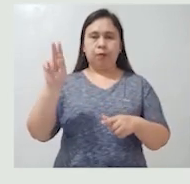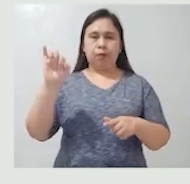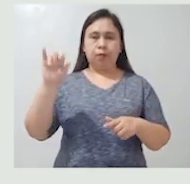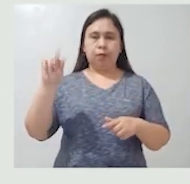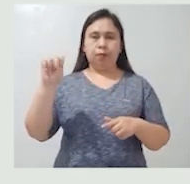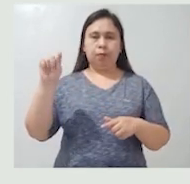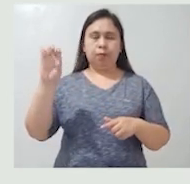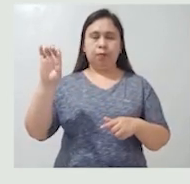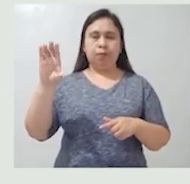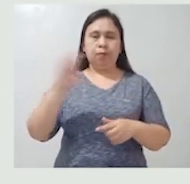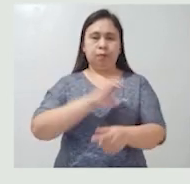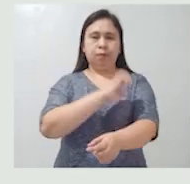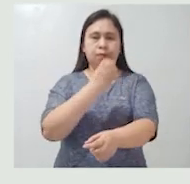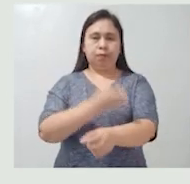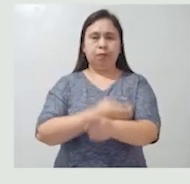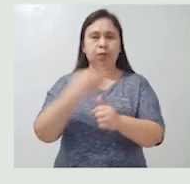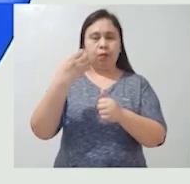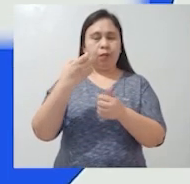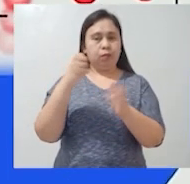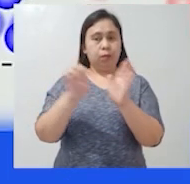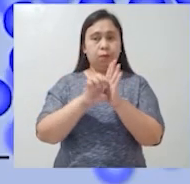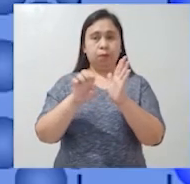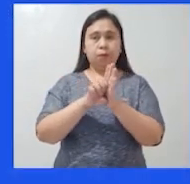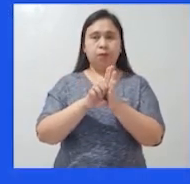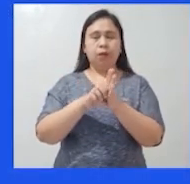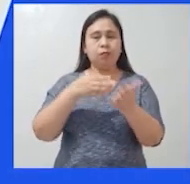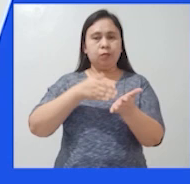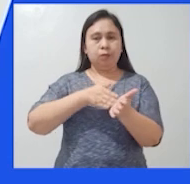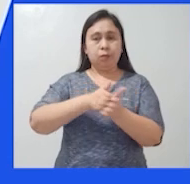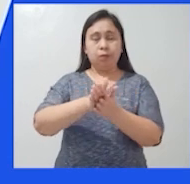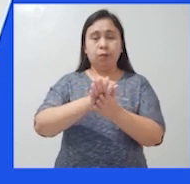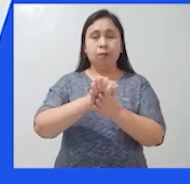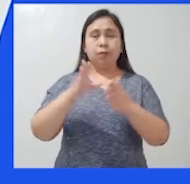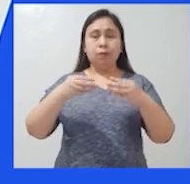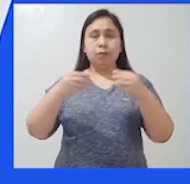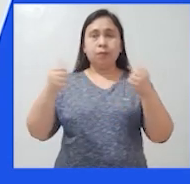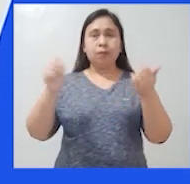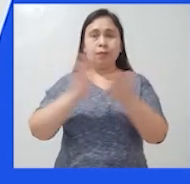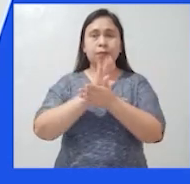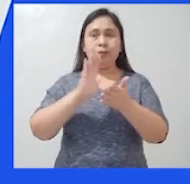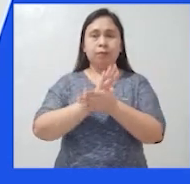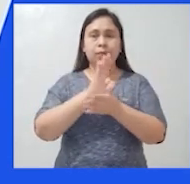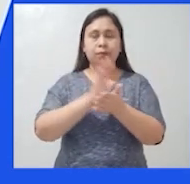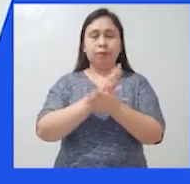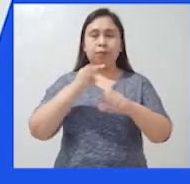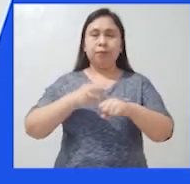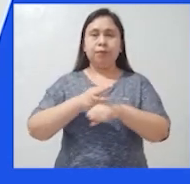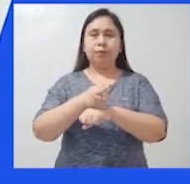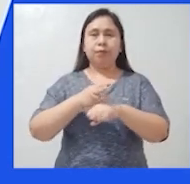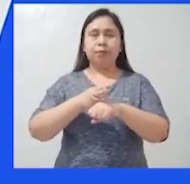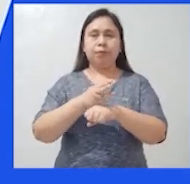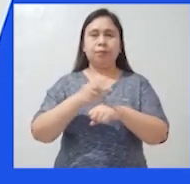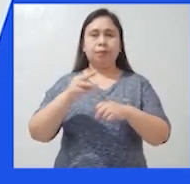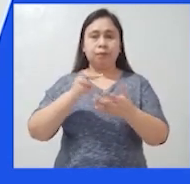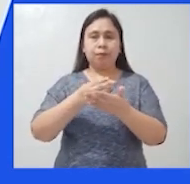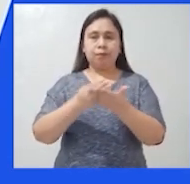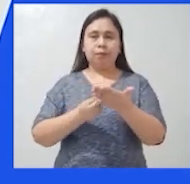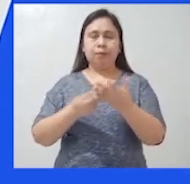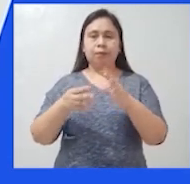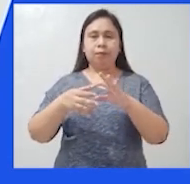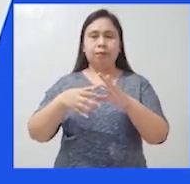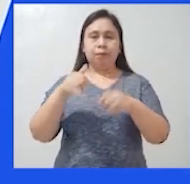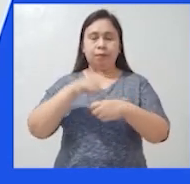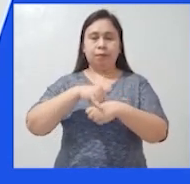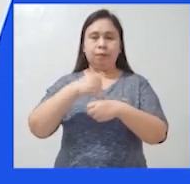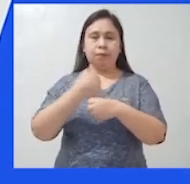to the object's temperature. For instance, as you slide a sandpaper against a wood surface, the molecules that